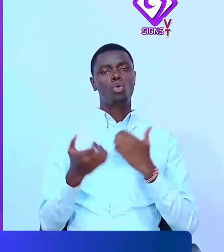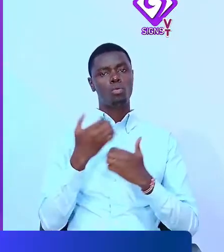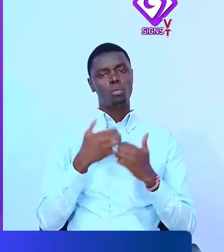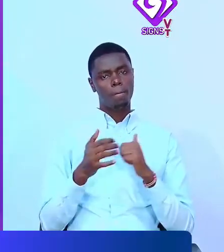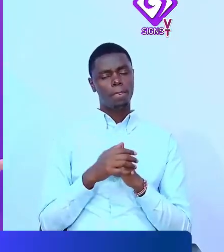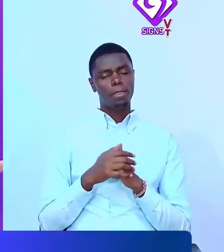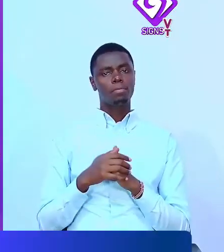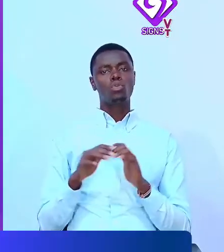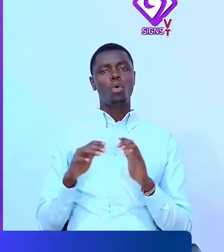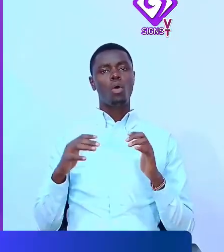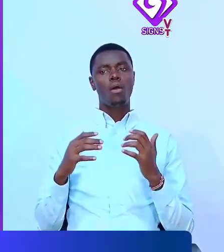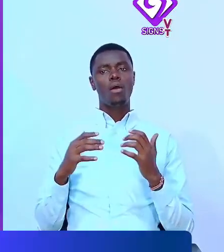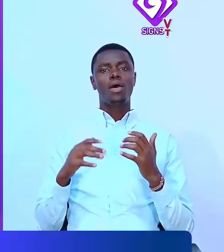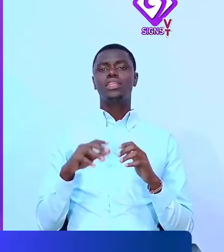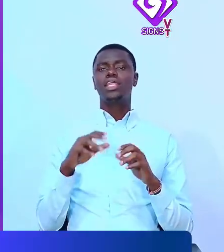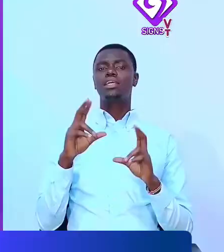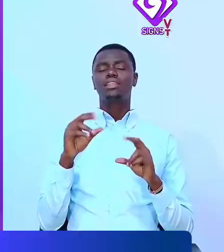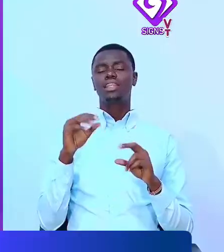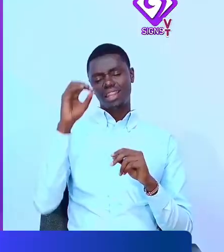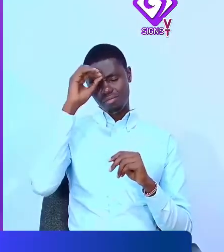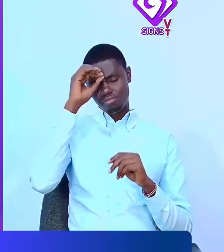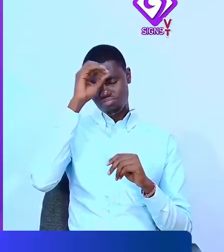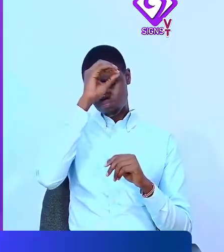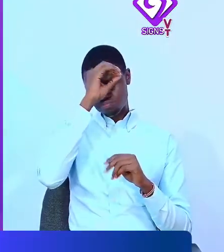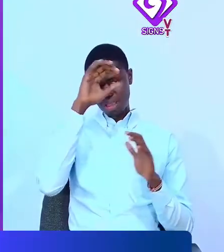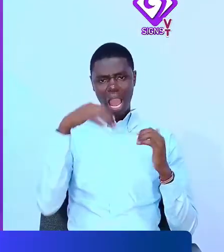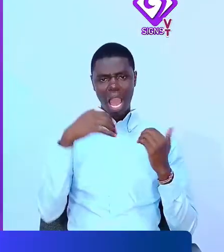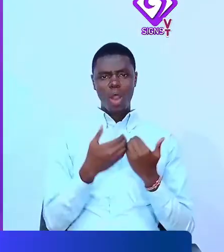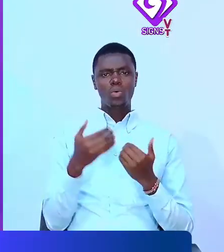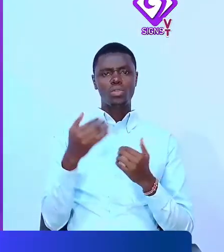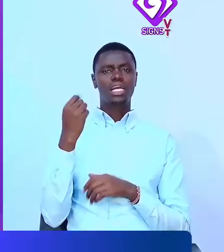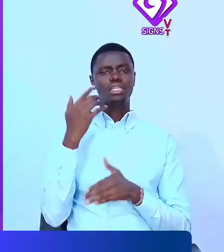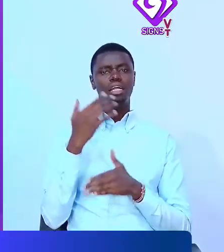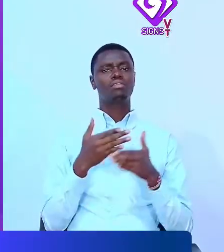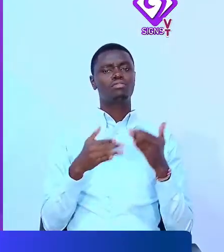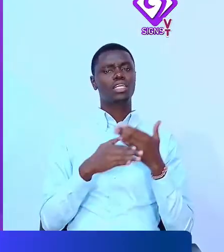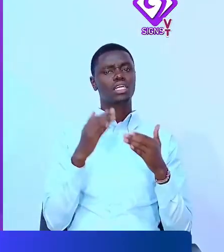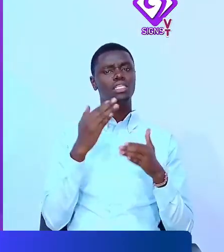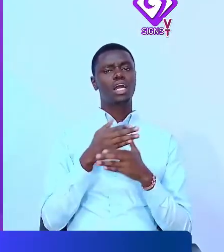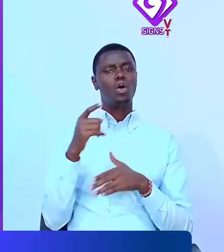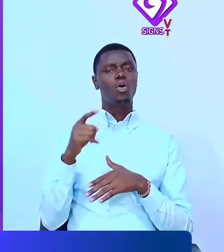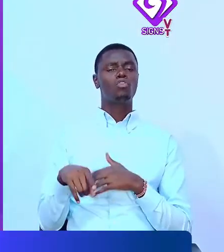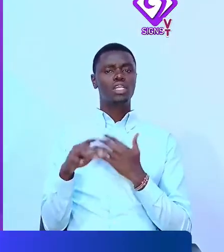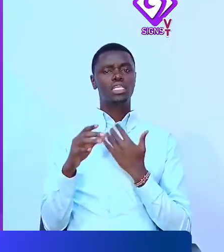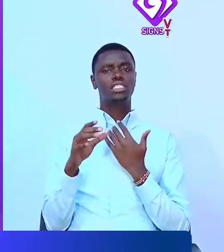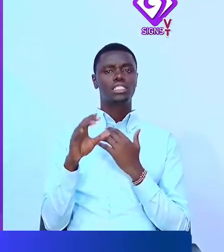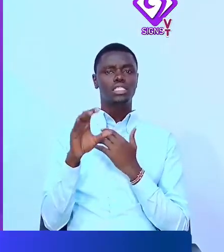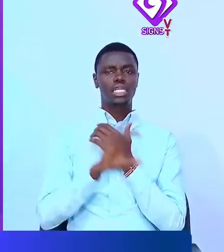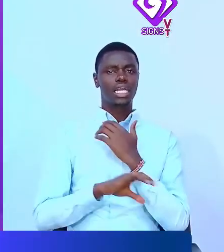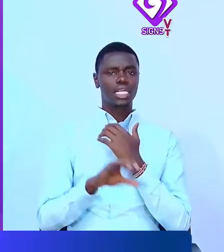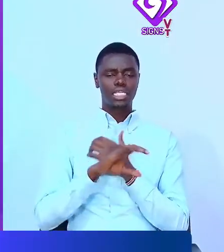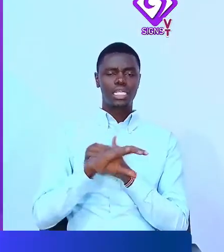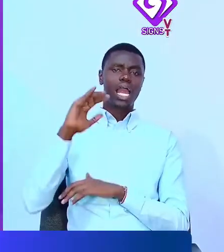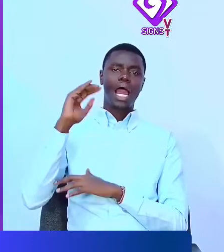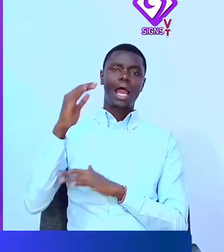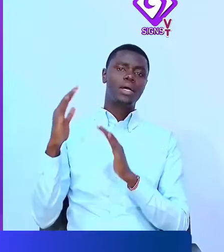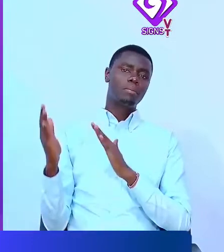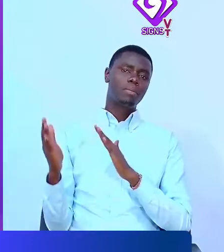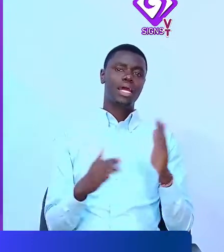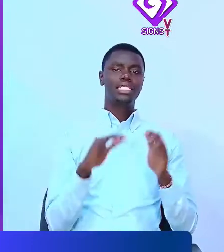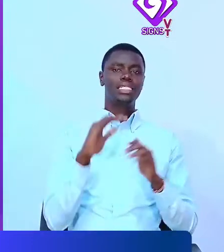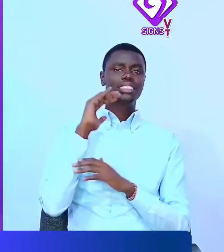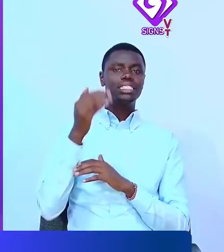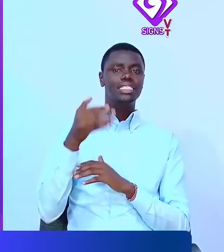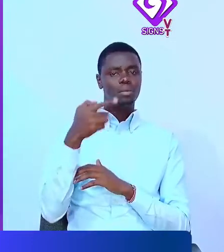how they run this economy. They have no clue. They don't understand the infrastructure setup of this country. Yeah. Urban planning, city policy, they are clueless about